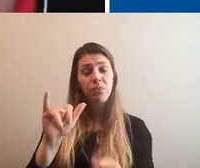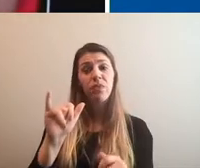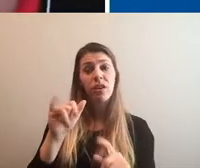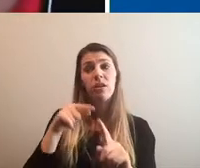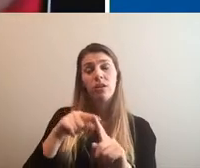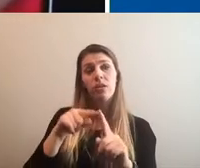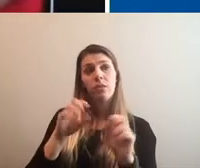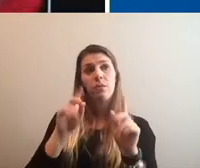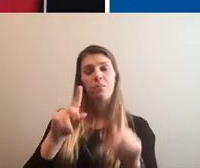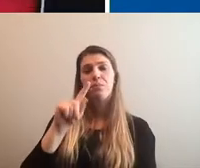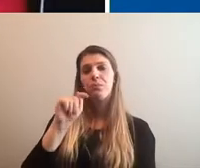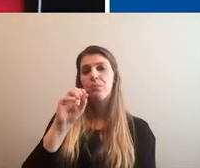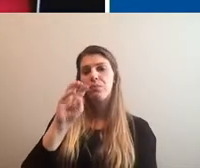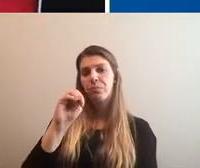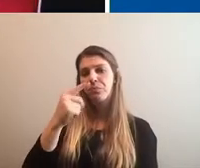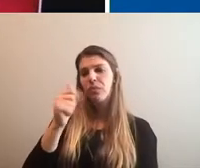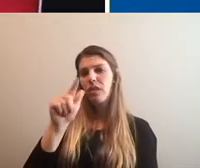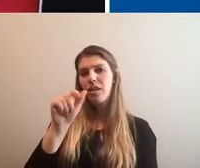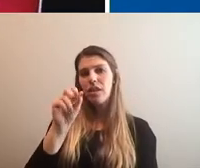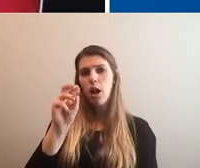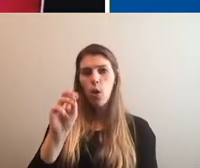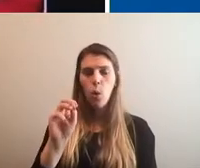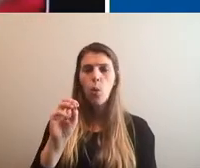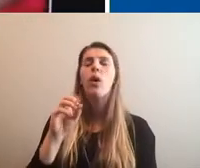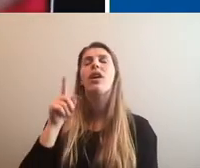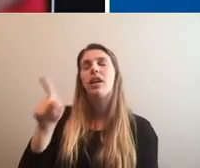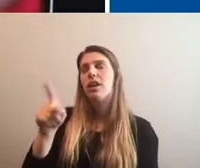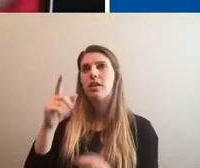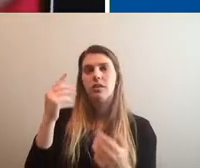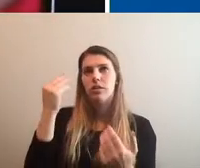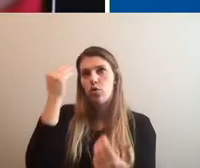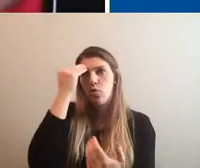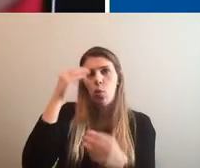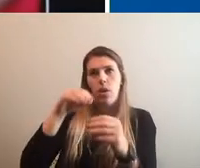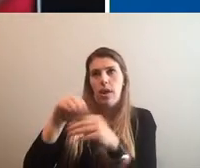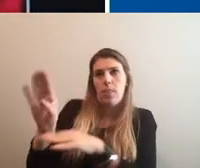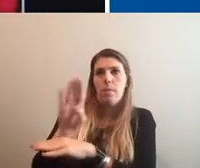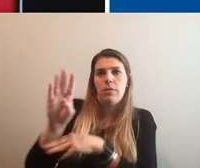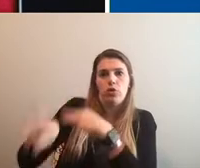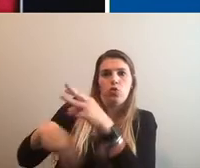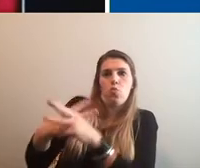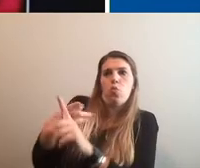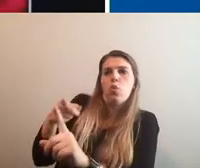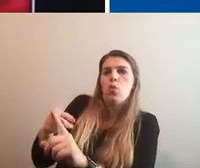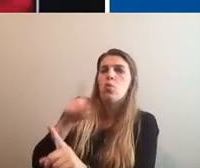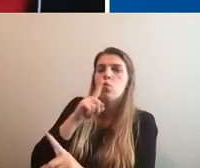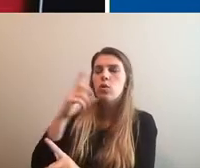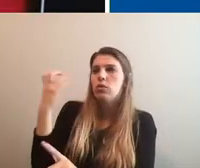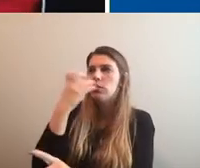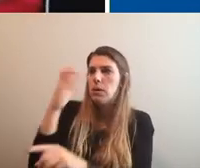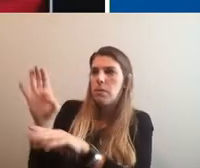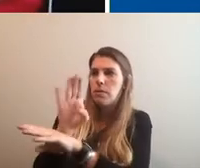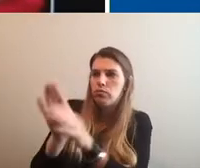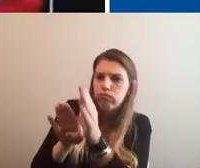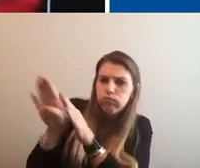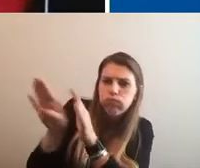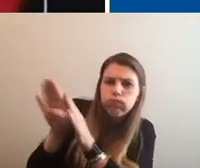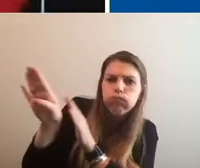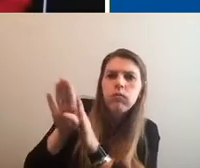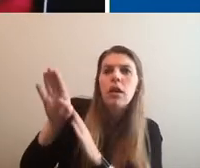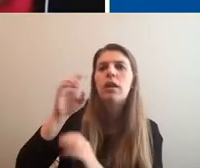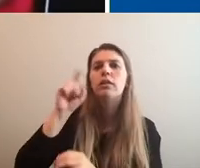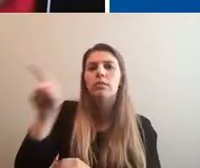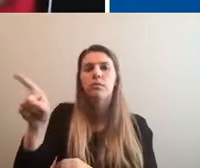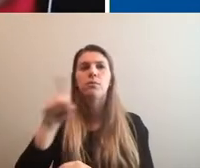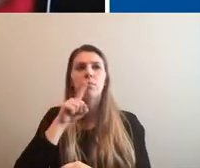Tom Golisano. Tom is known all over the business world as this extraordinary entrepreneur, as a person who made a big bet on the